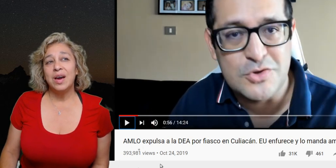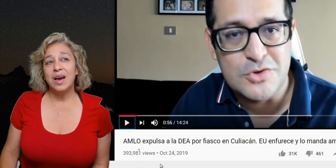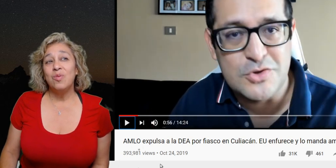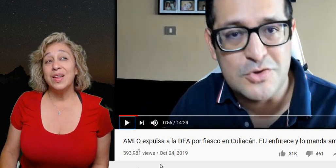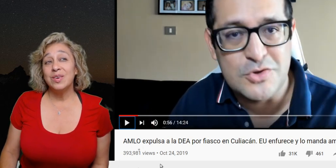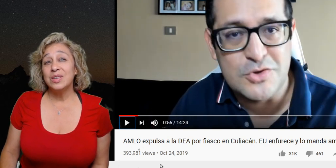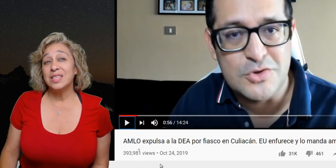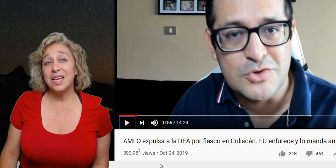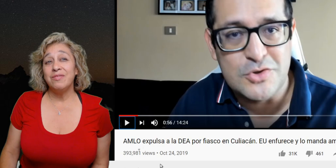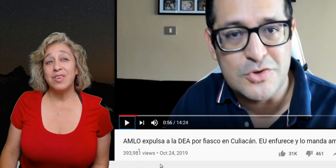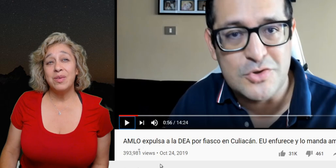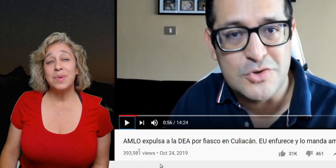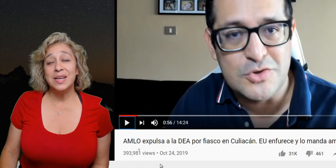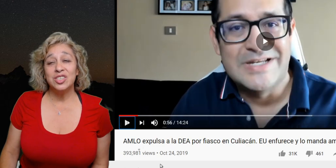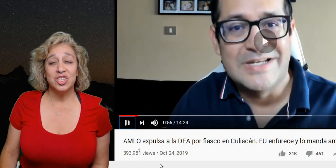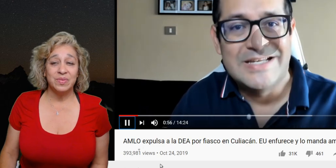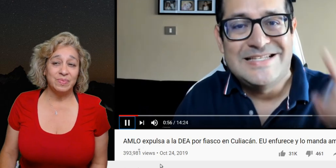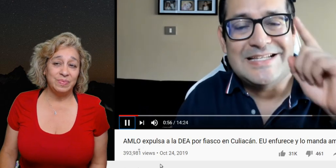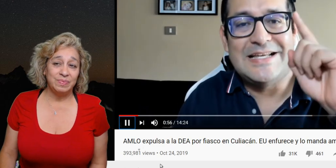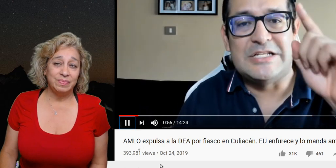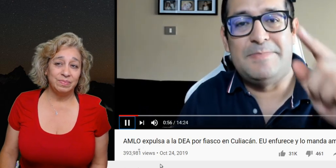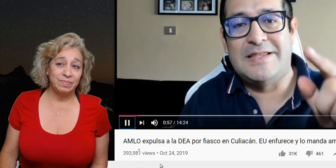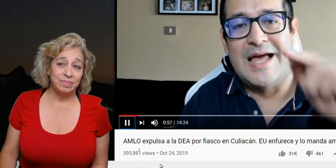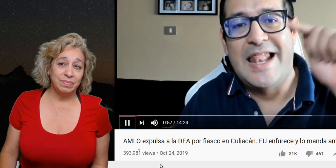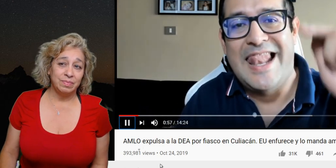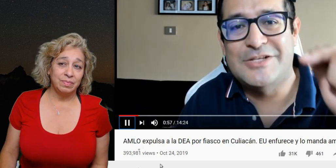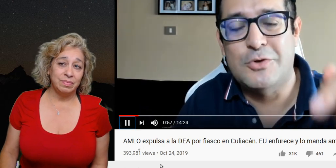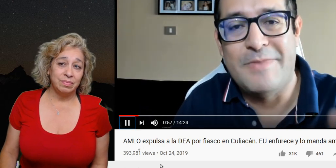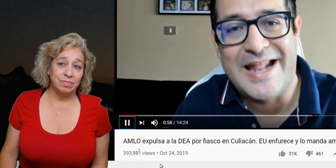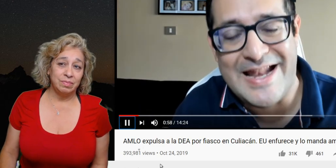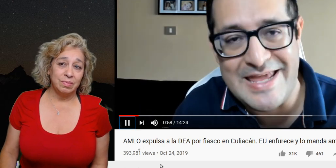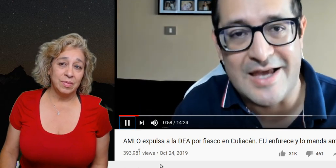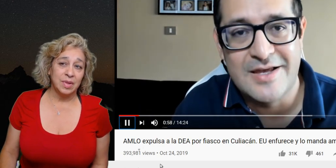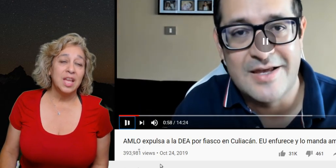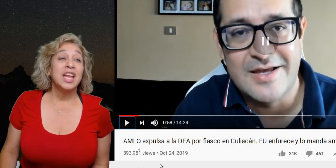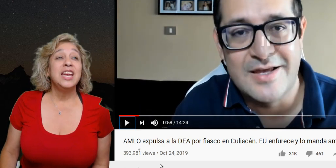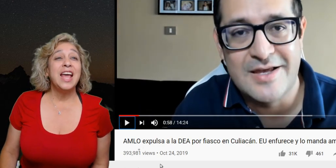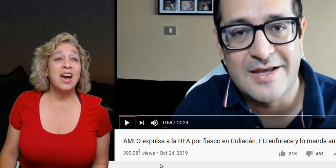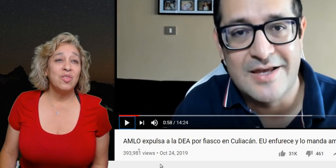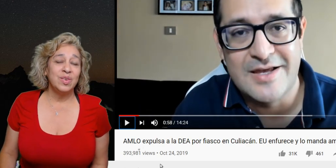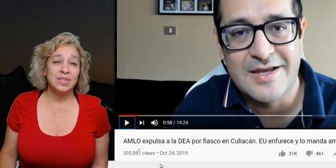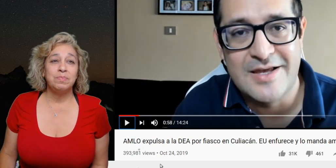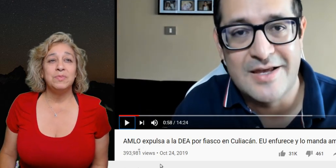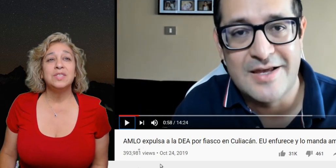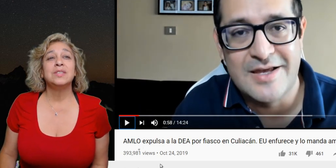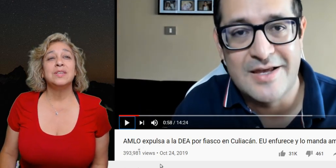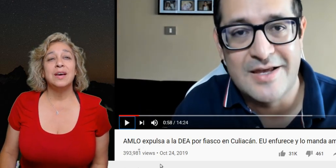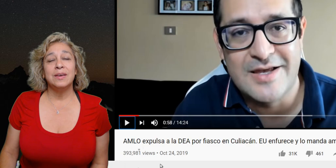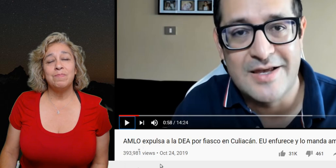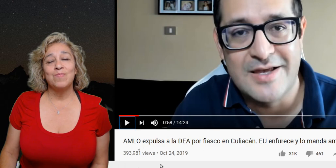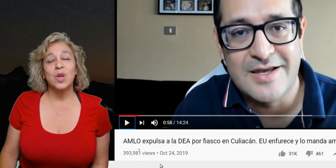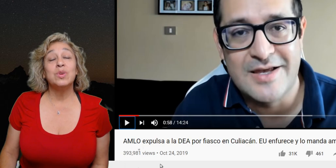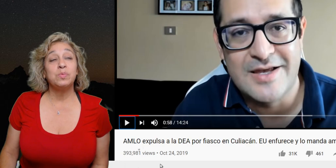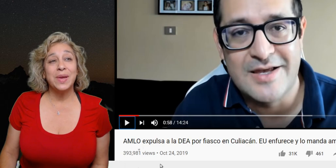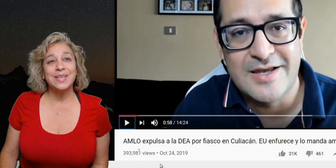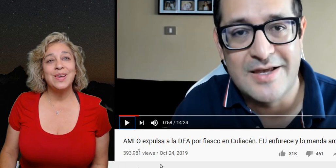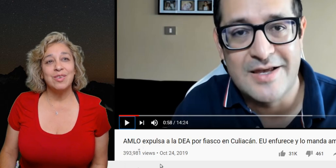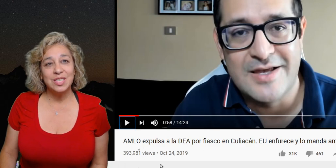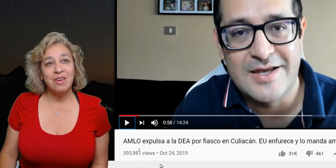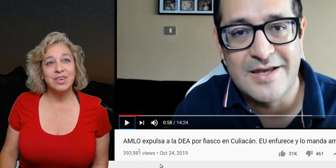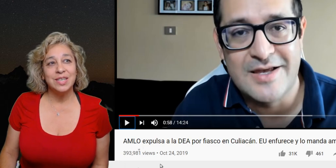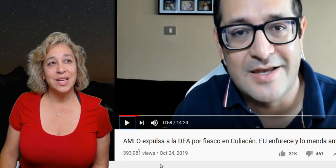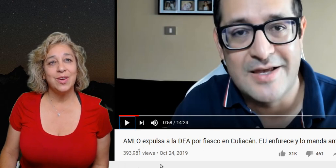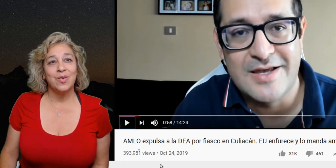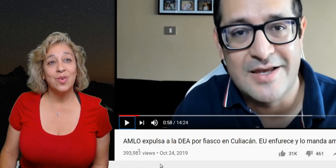now Obrador said very much, ya se respeta la soberanía. Now they're respecting